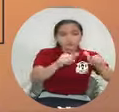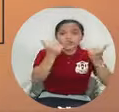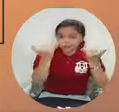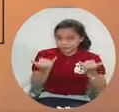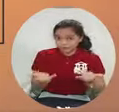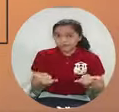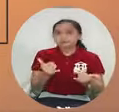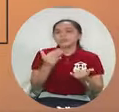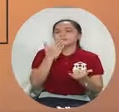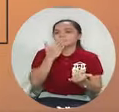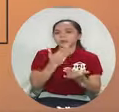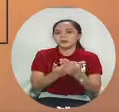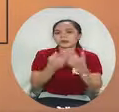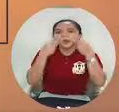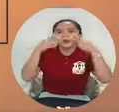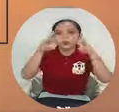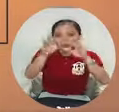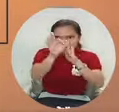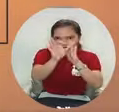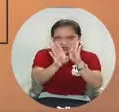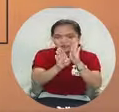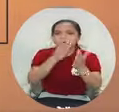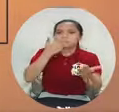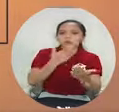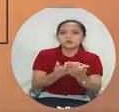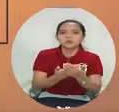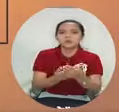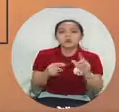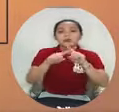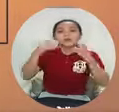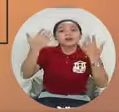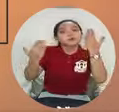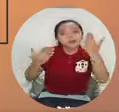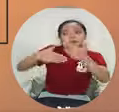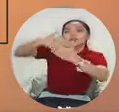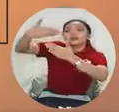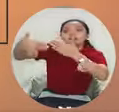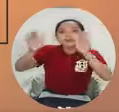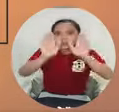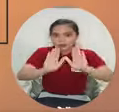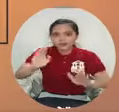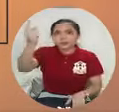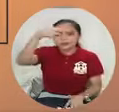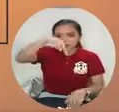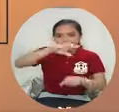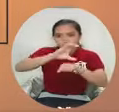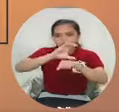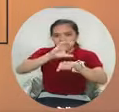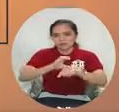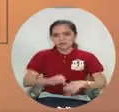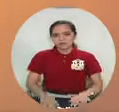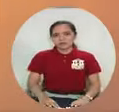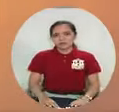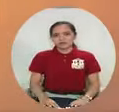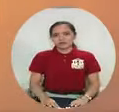more focused. Your commitment will prevent you from failing and